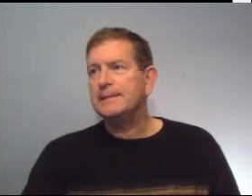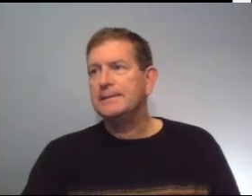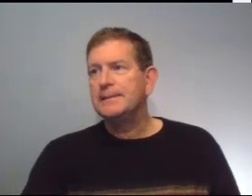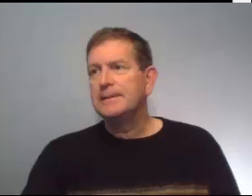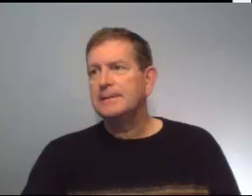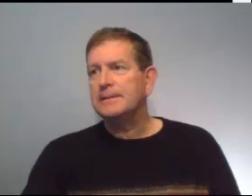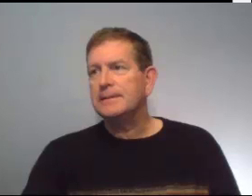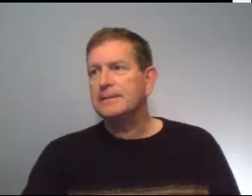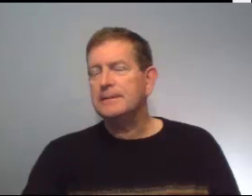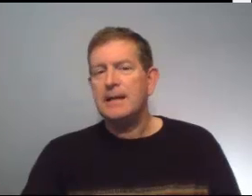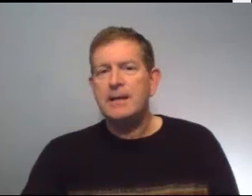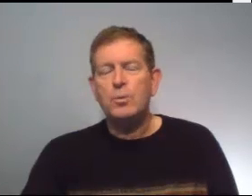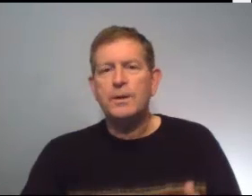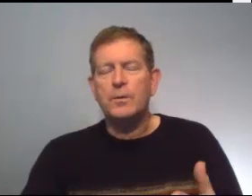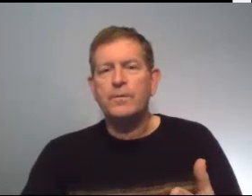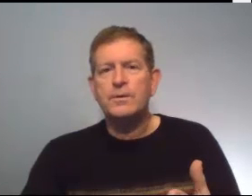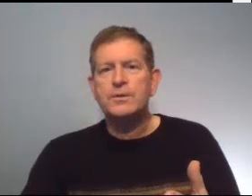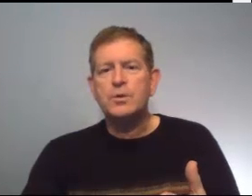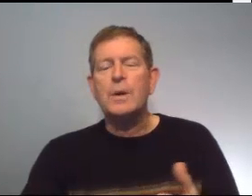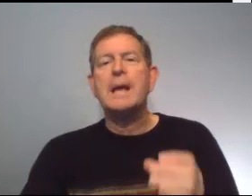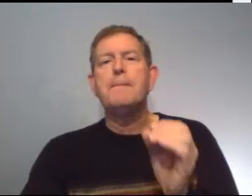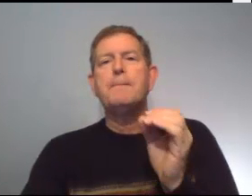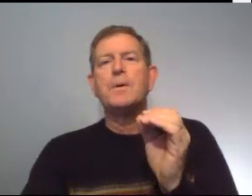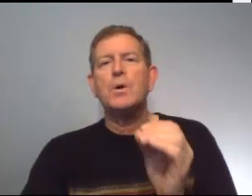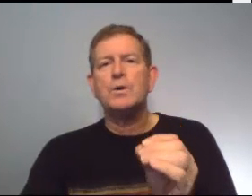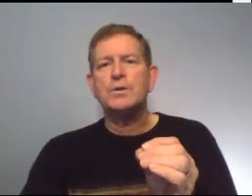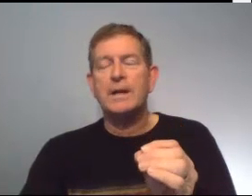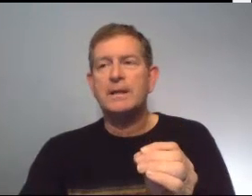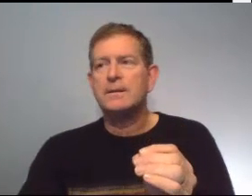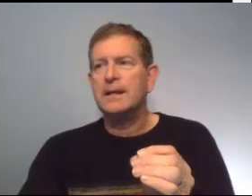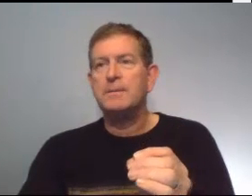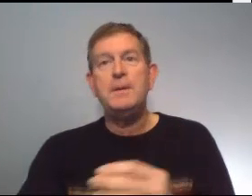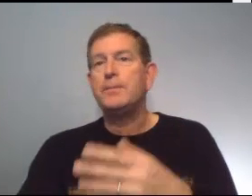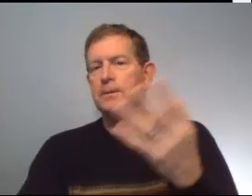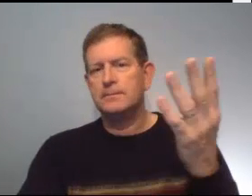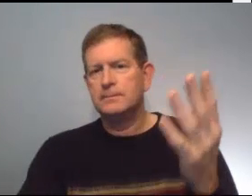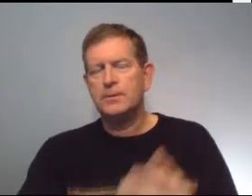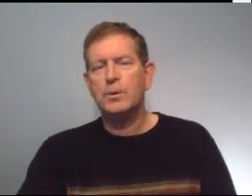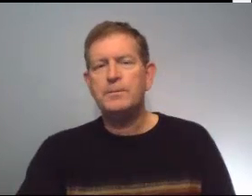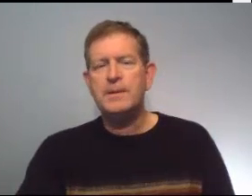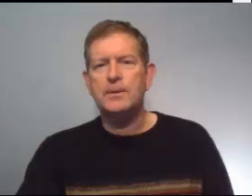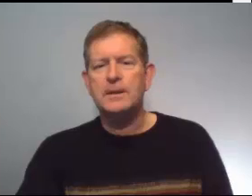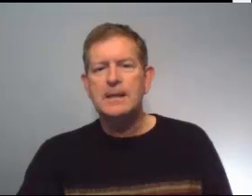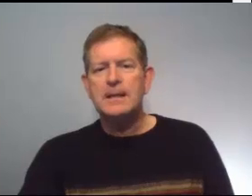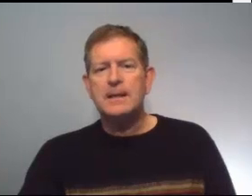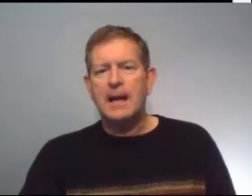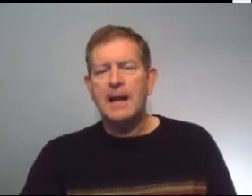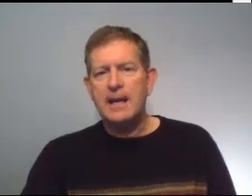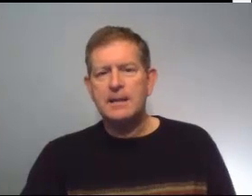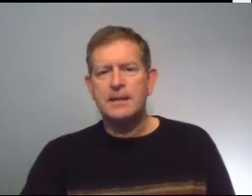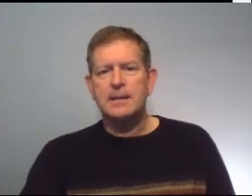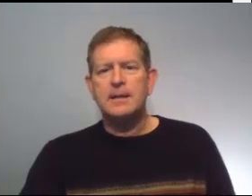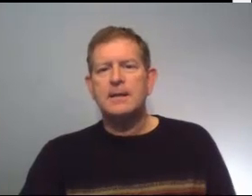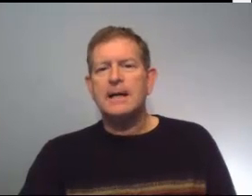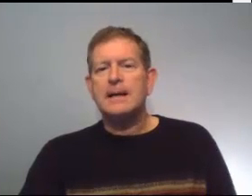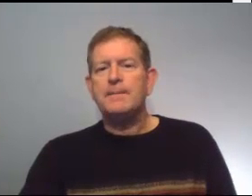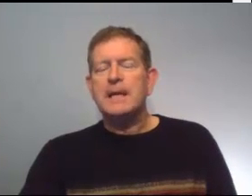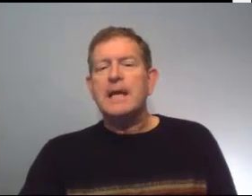be any word that refers to a person, like people, the word people, la